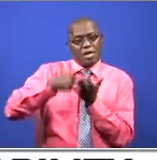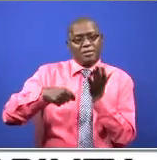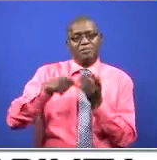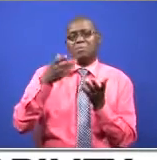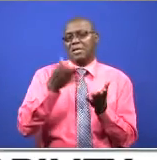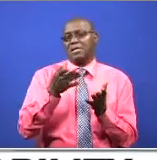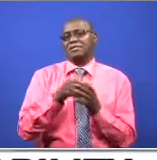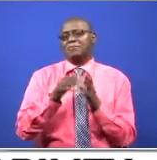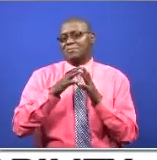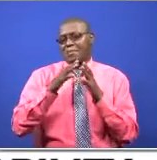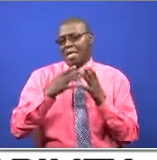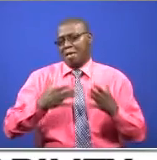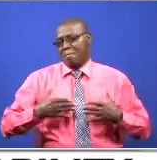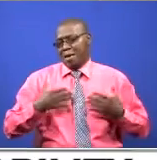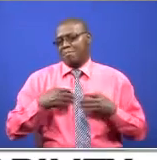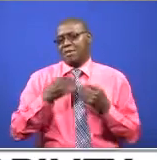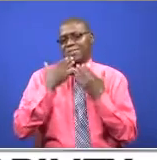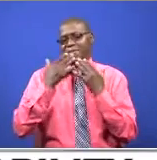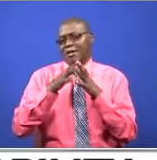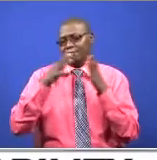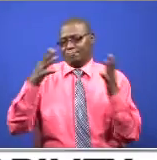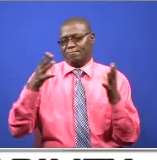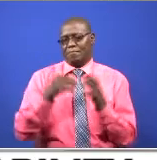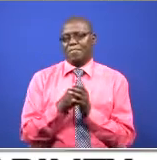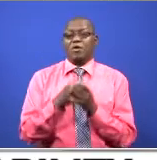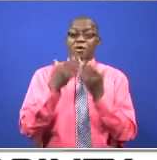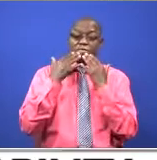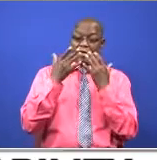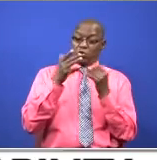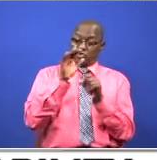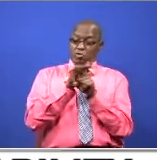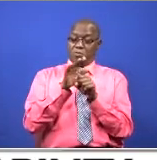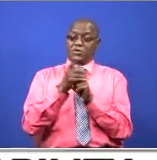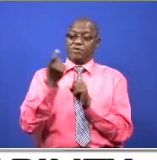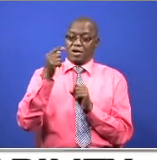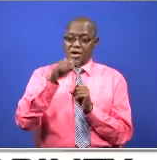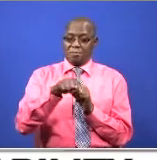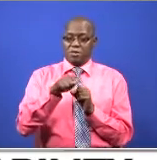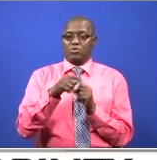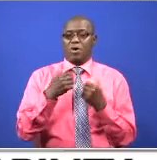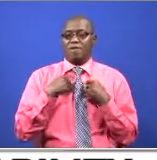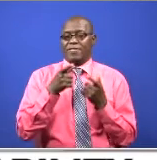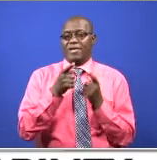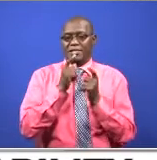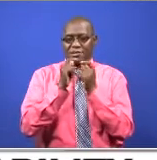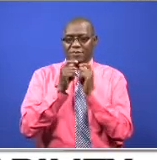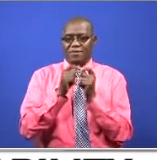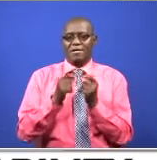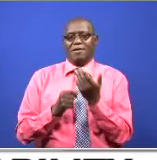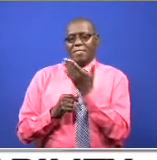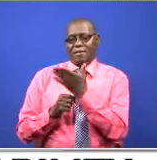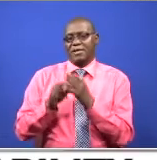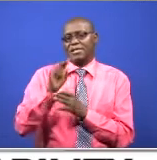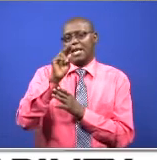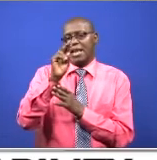pleasure, and I'm so grateful being here. Thank you so much for coming and for allowing us to have this interview. That has been Naftali